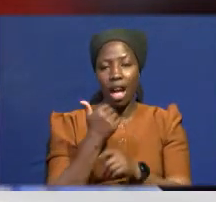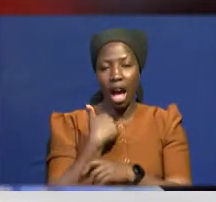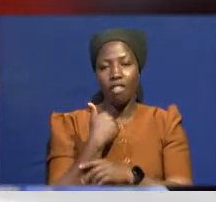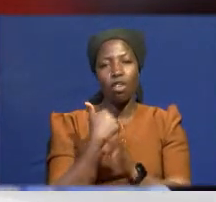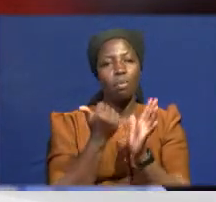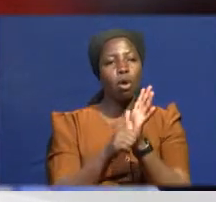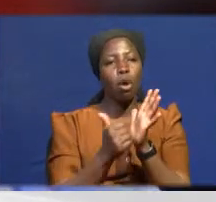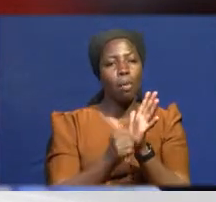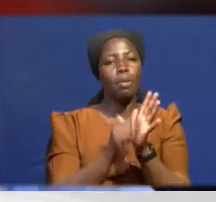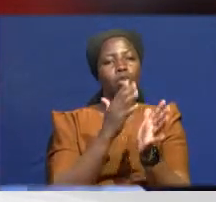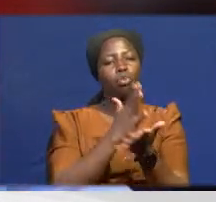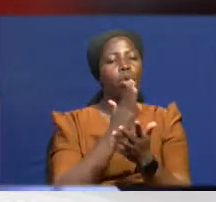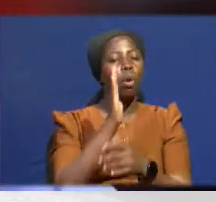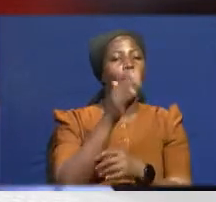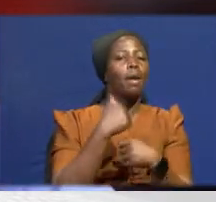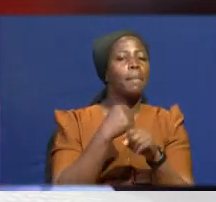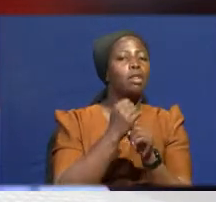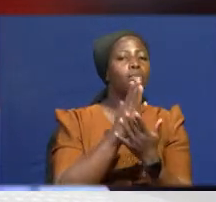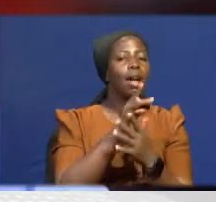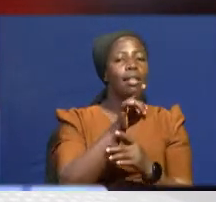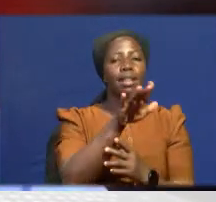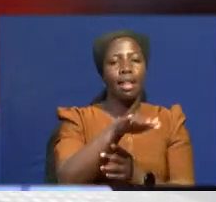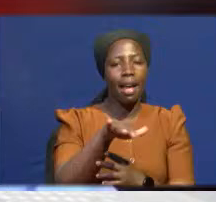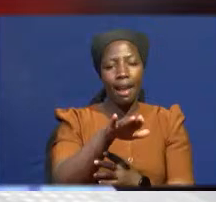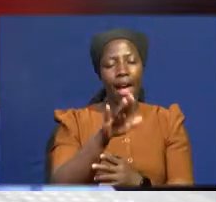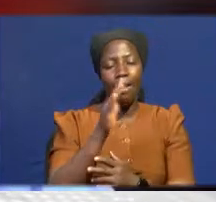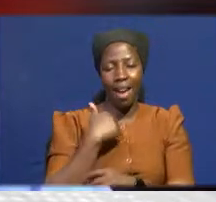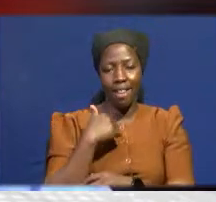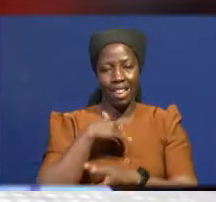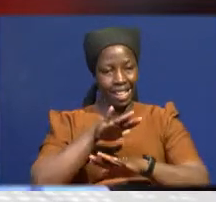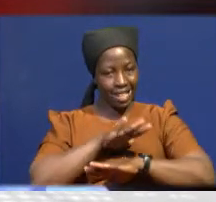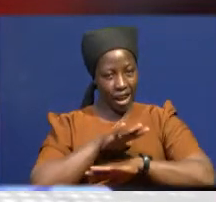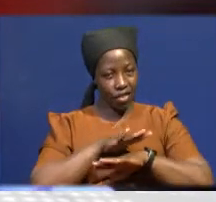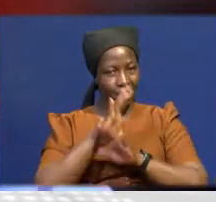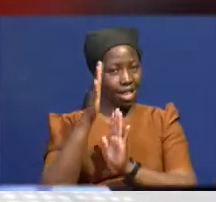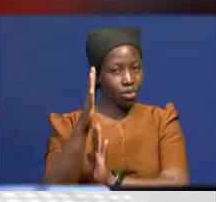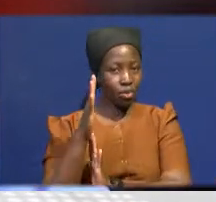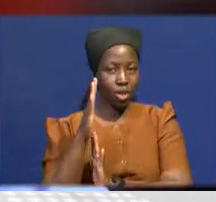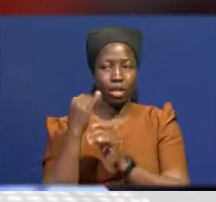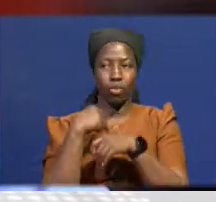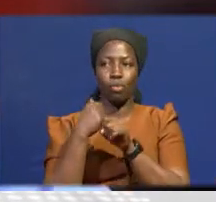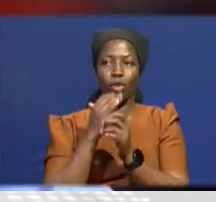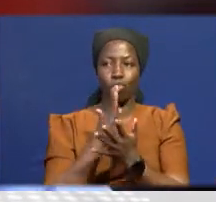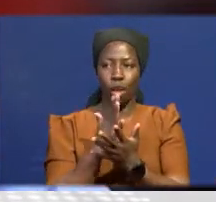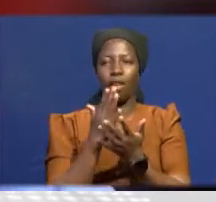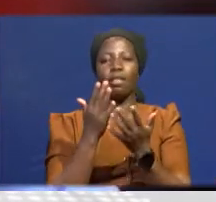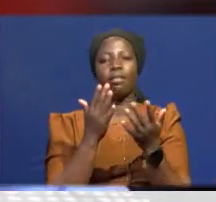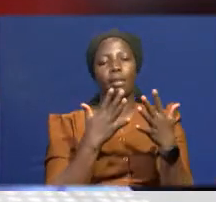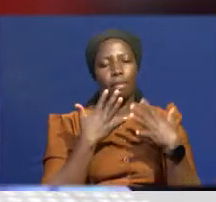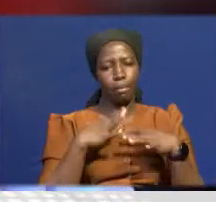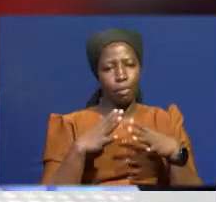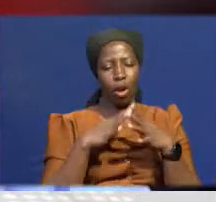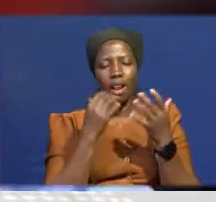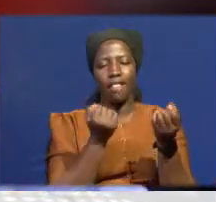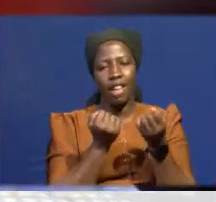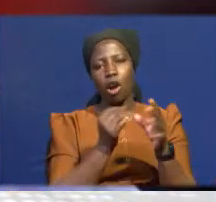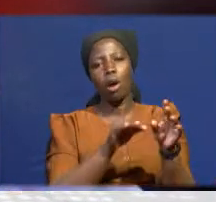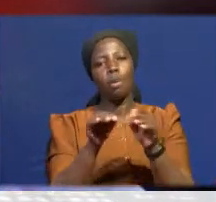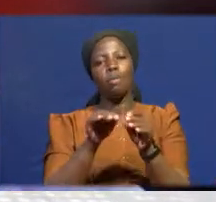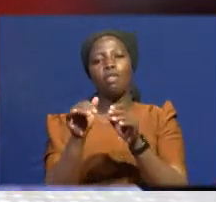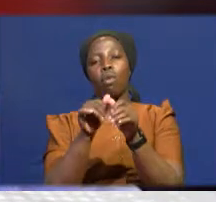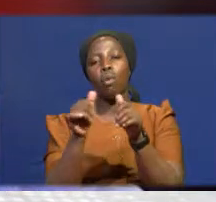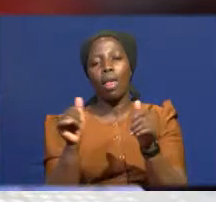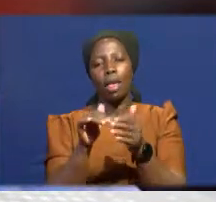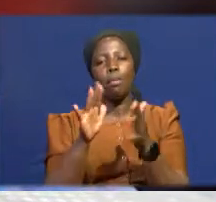will make sure that those places we have enough marshals that will ensure that traffic just keeps flowing. The most important thing is just